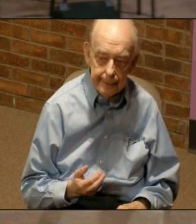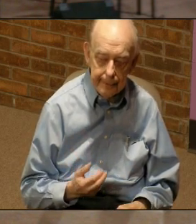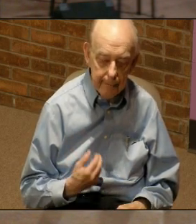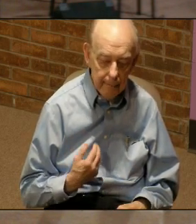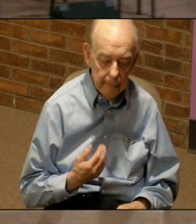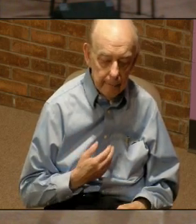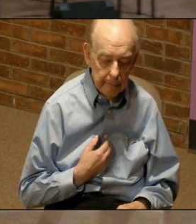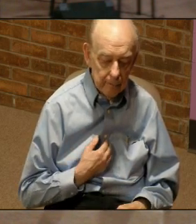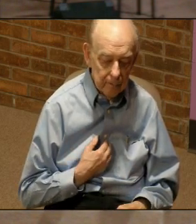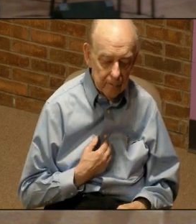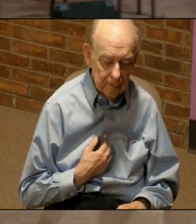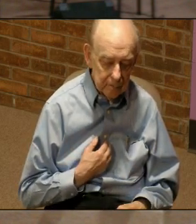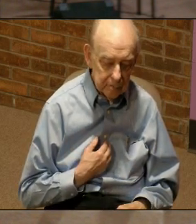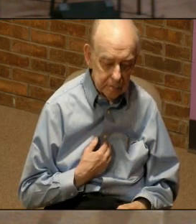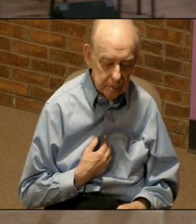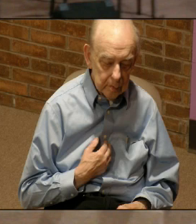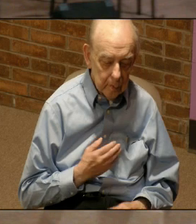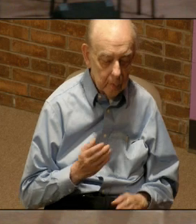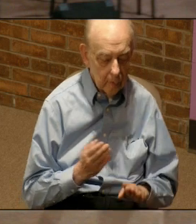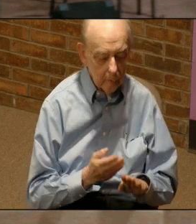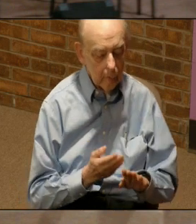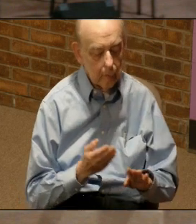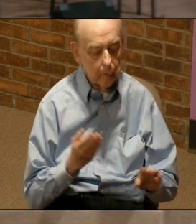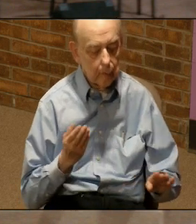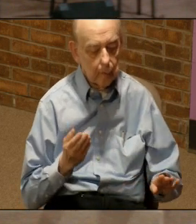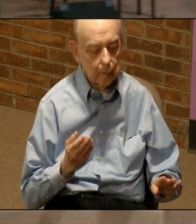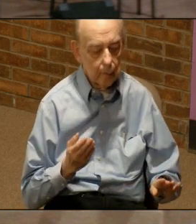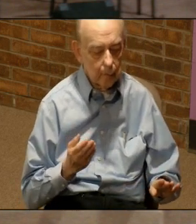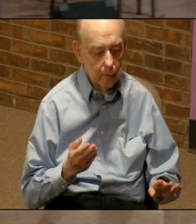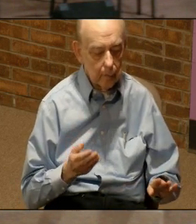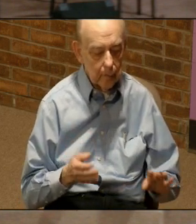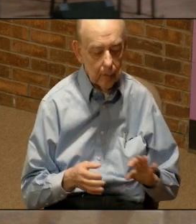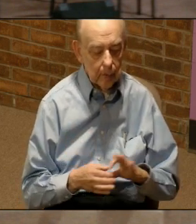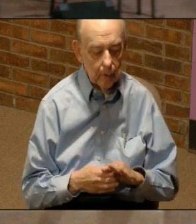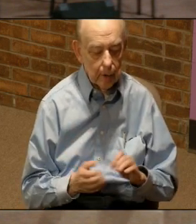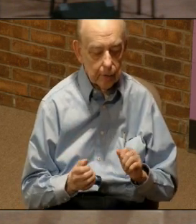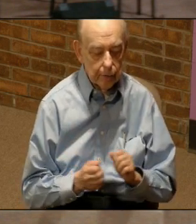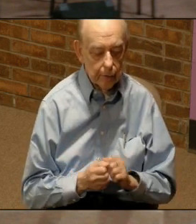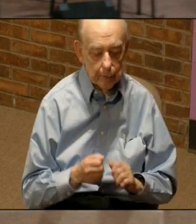Our perpendicular relationship with God is out of whack.